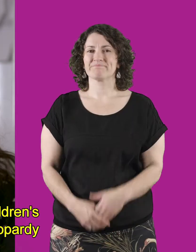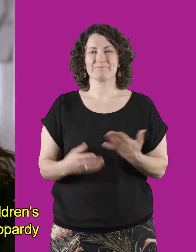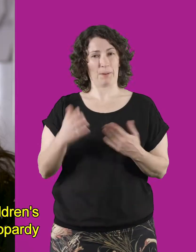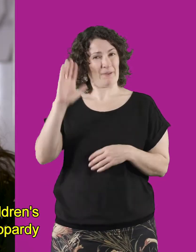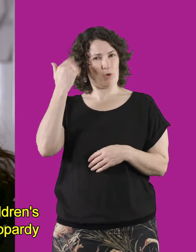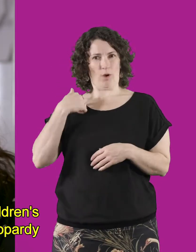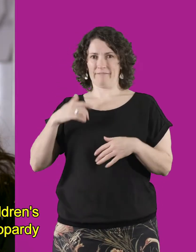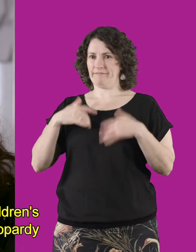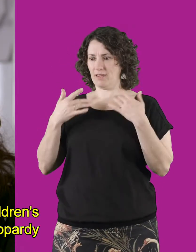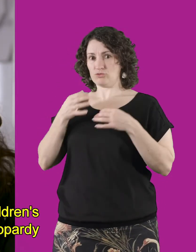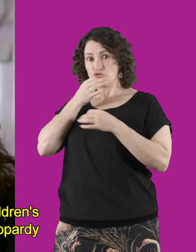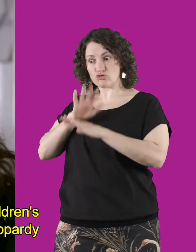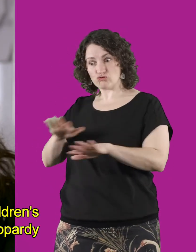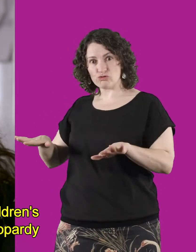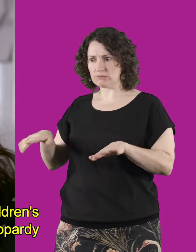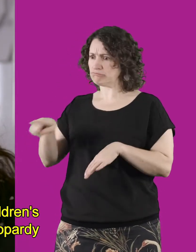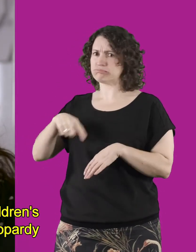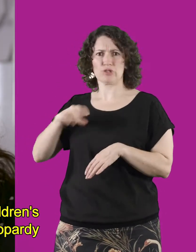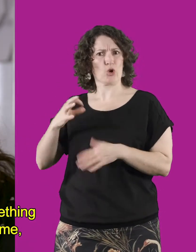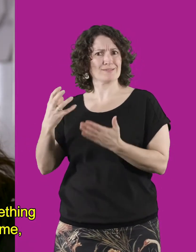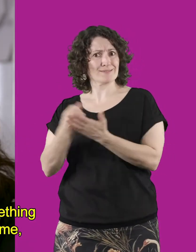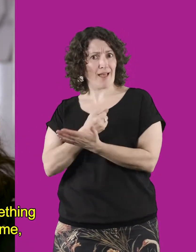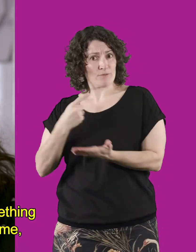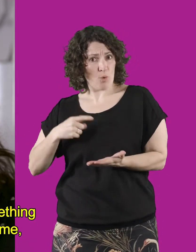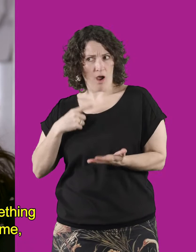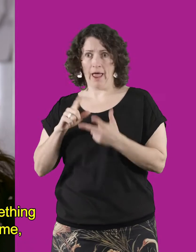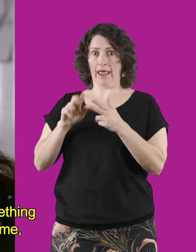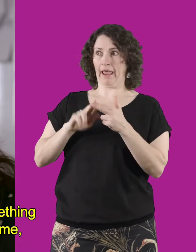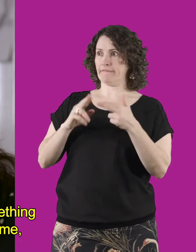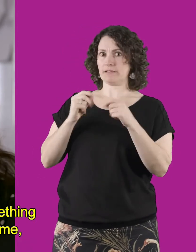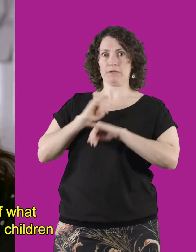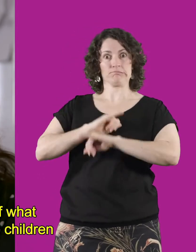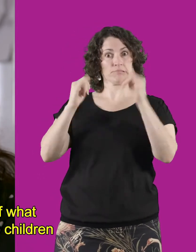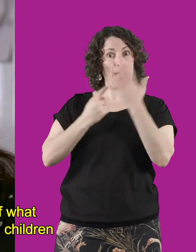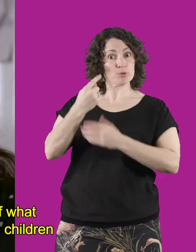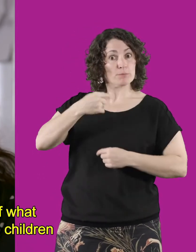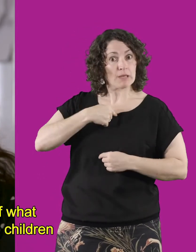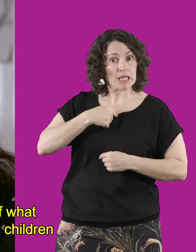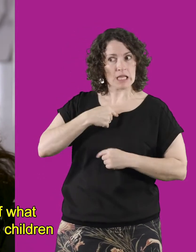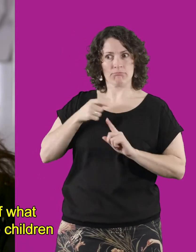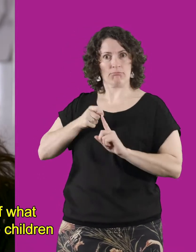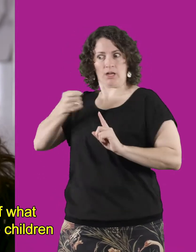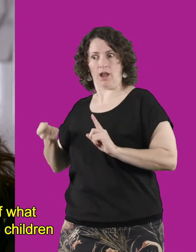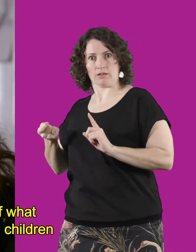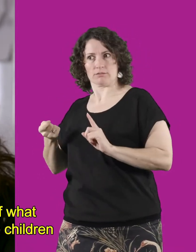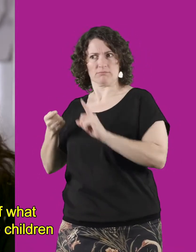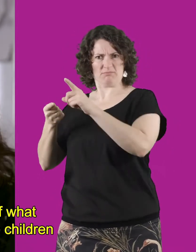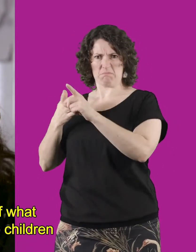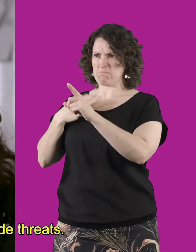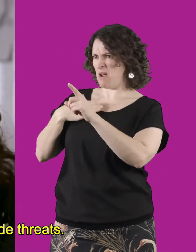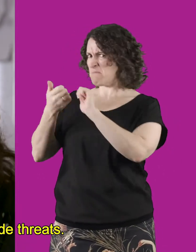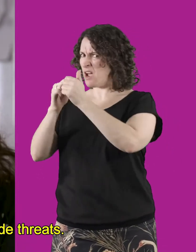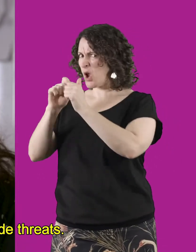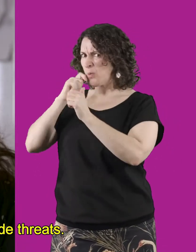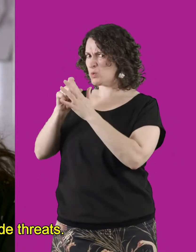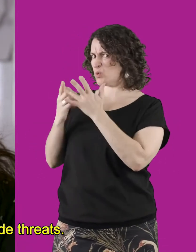I felt that my children's safety was in jeopardy because if something happened to me, I was terrified of what he would do to the children